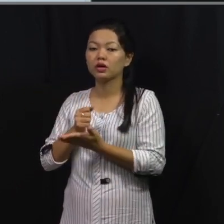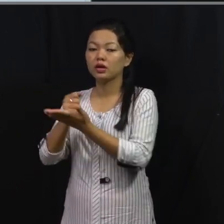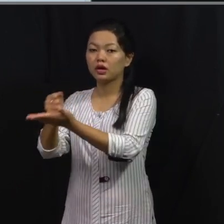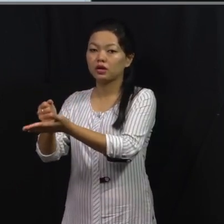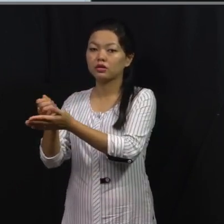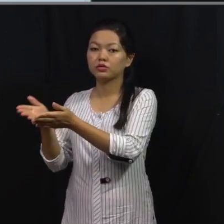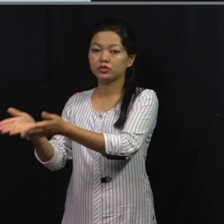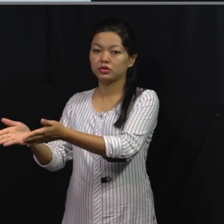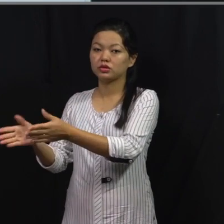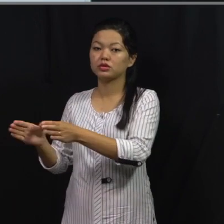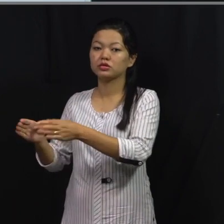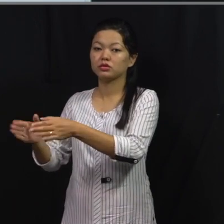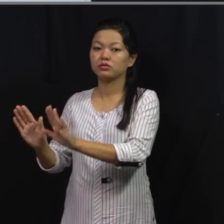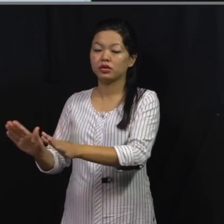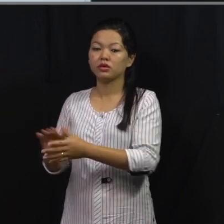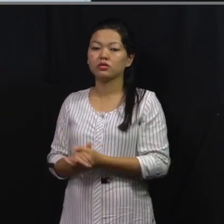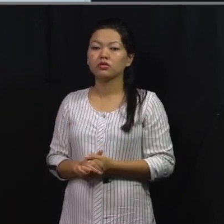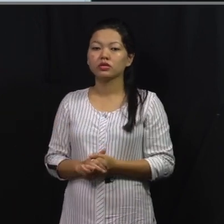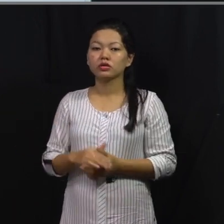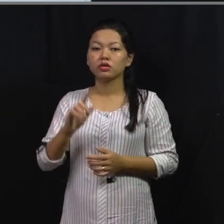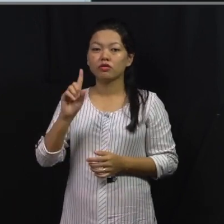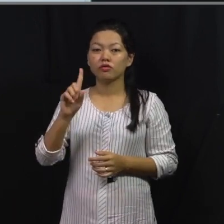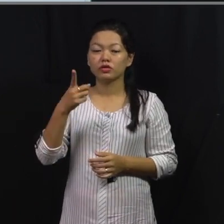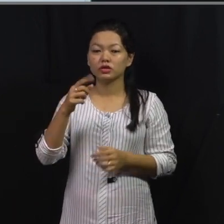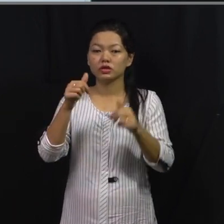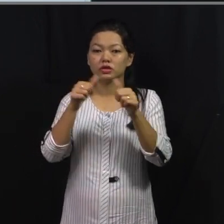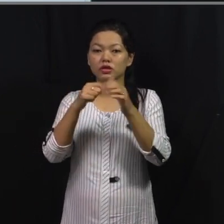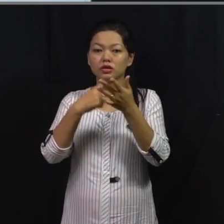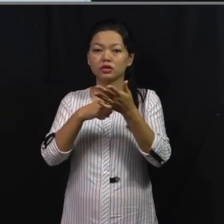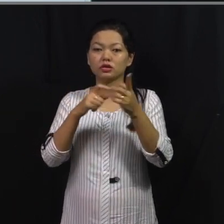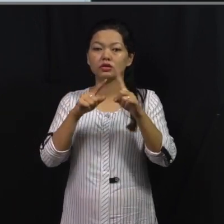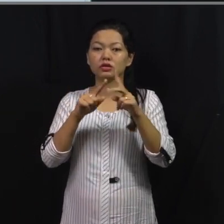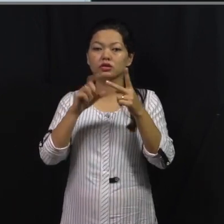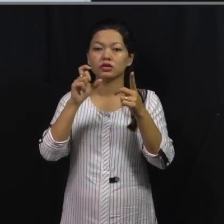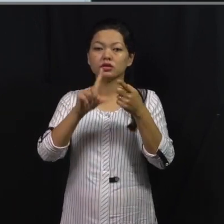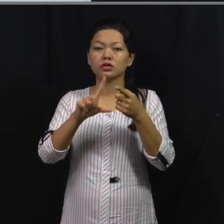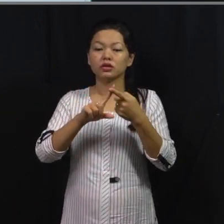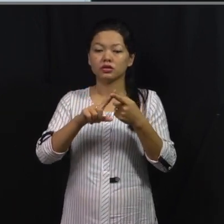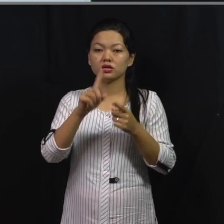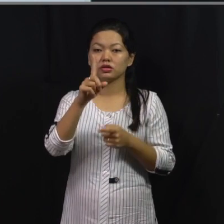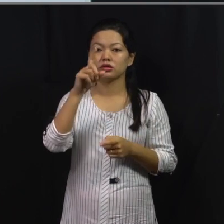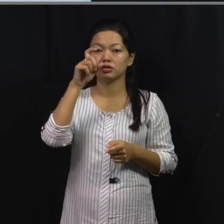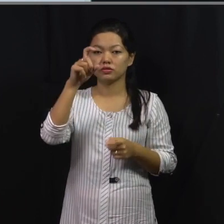some provisions, and the first is Article 17, okay. Article 17, what does it say?